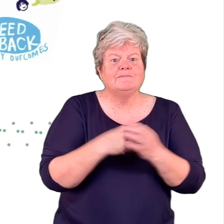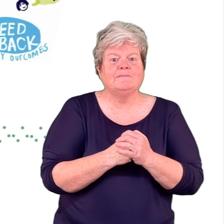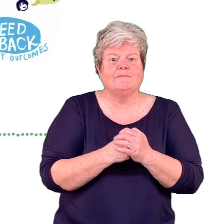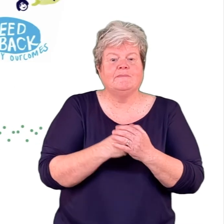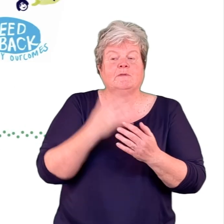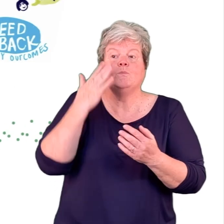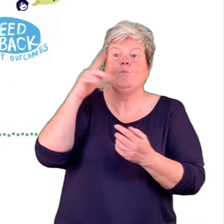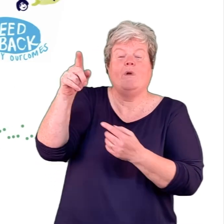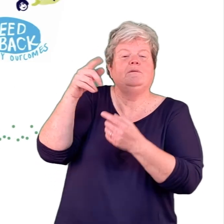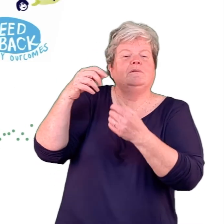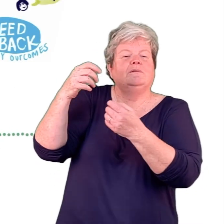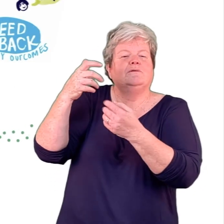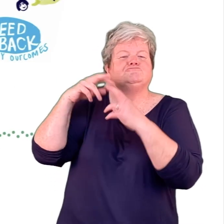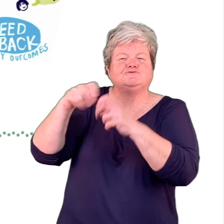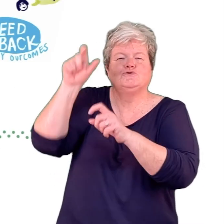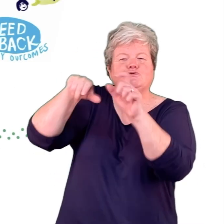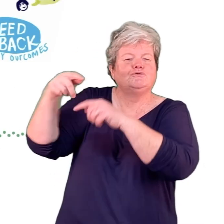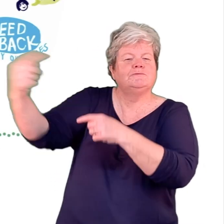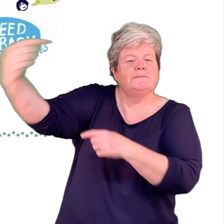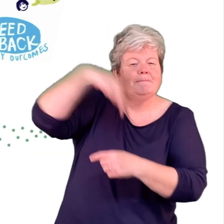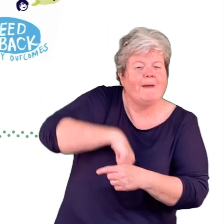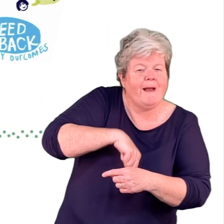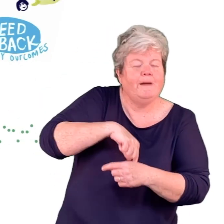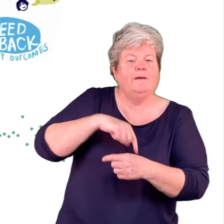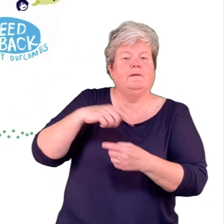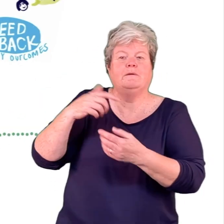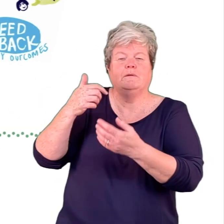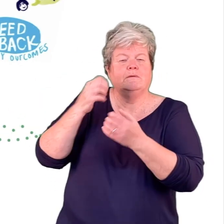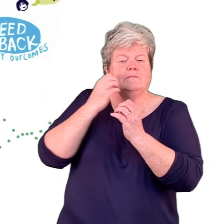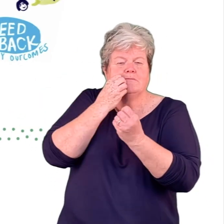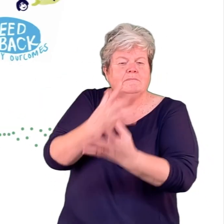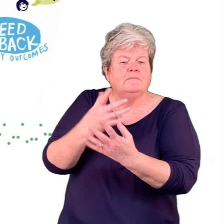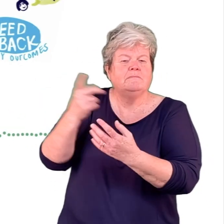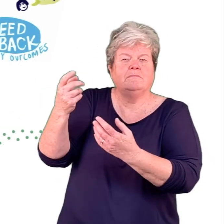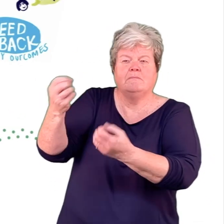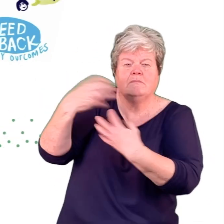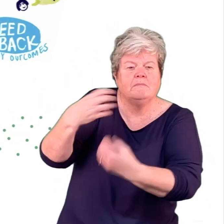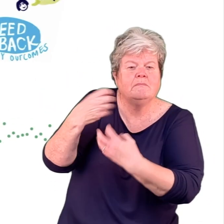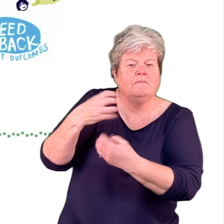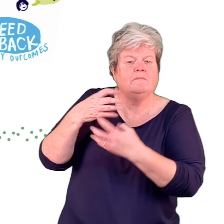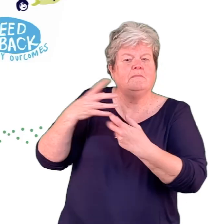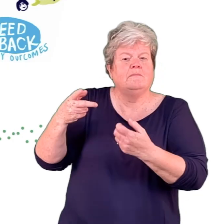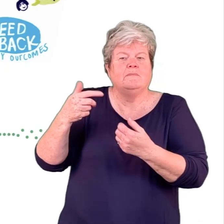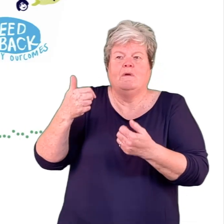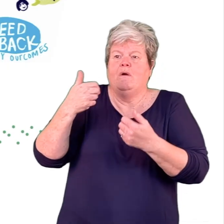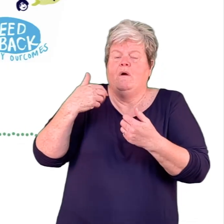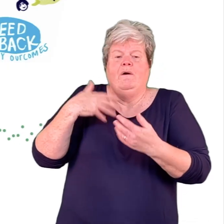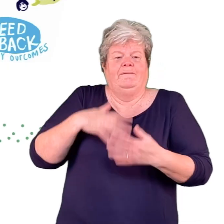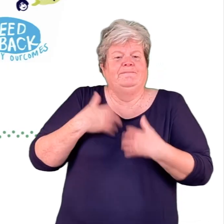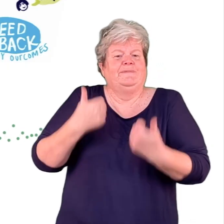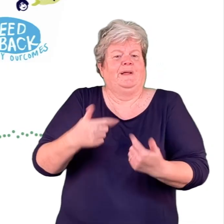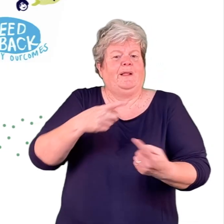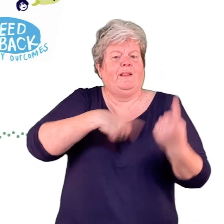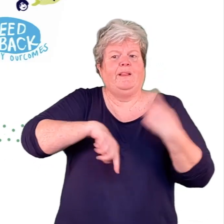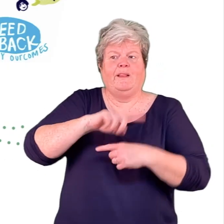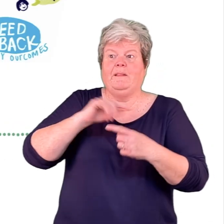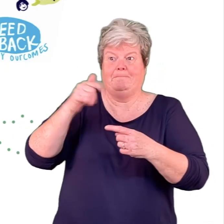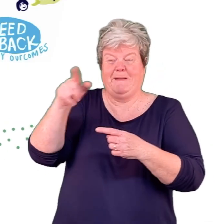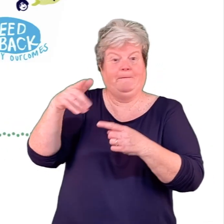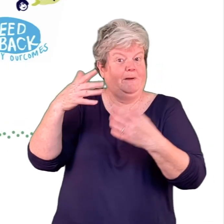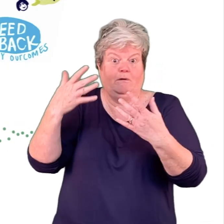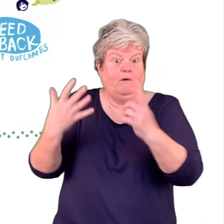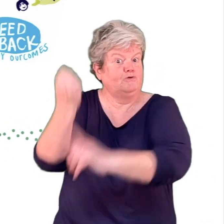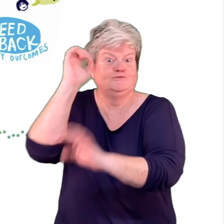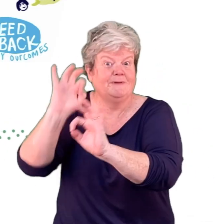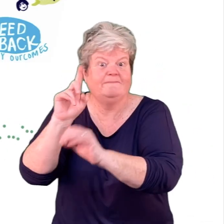It's when researchers make that extra special effort to come back to us and actually let us know, even if the results didn't go the way